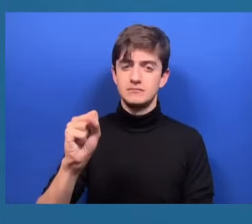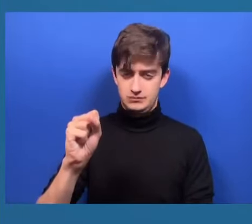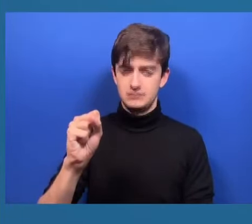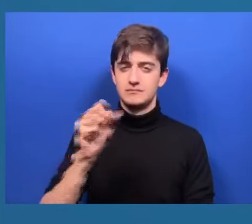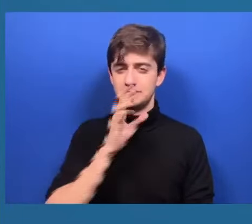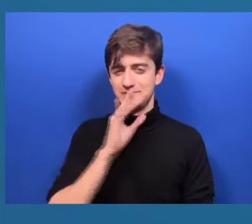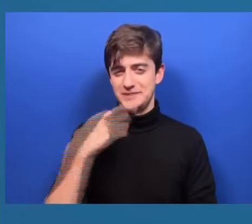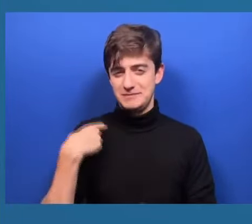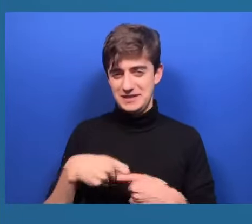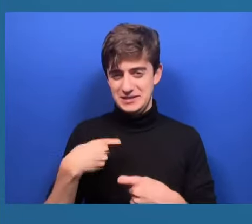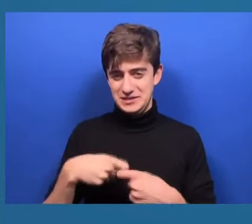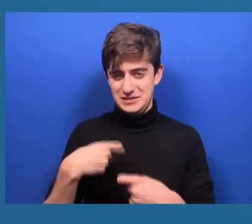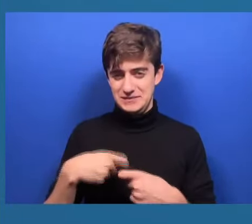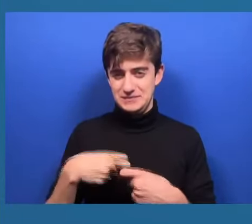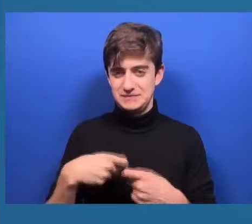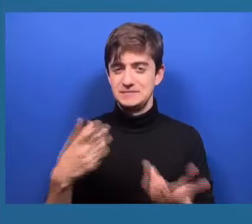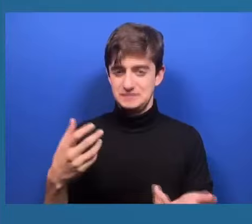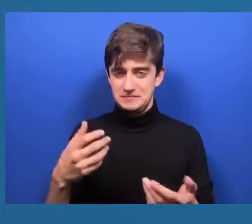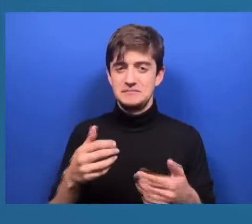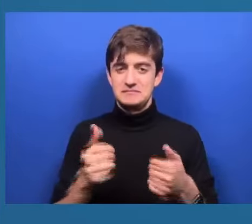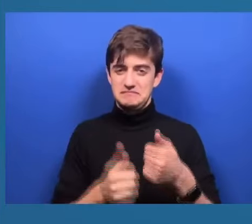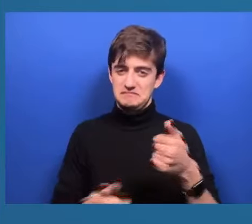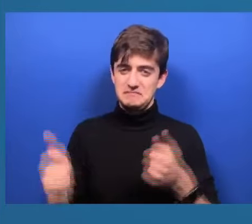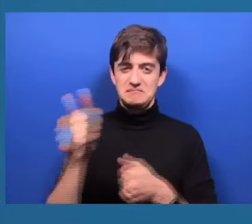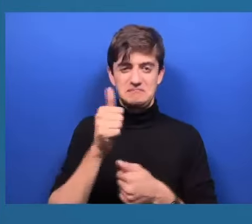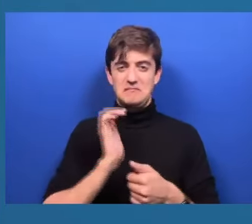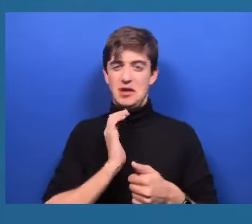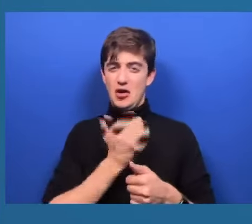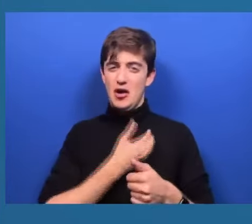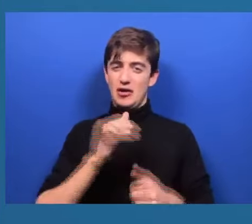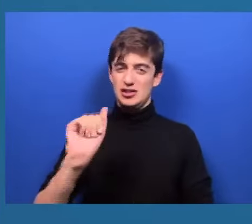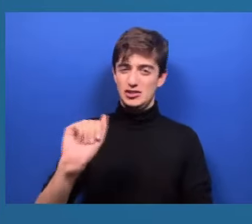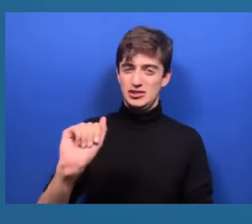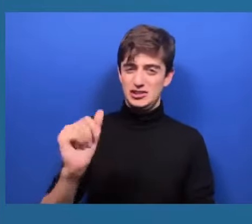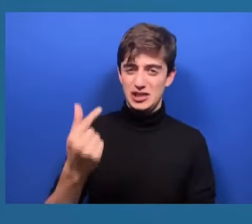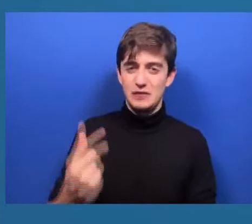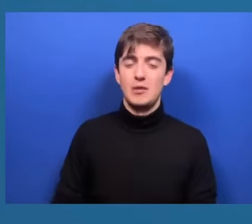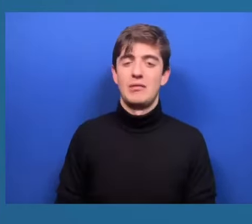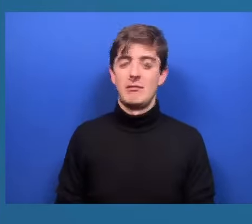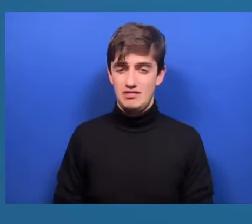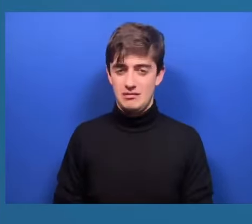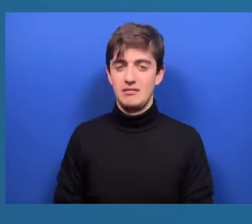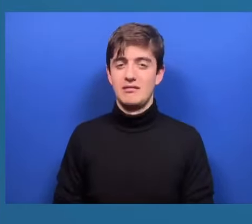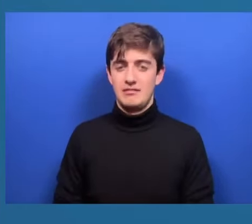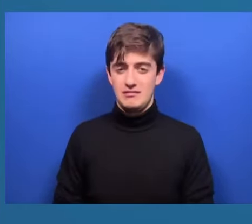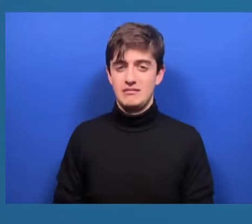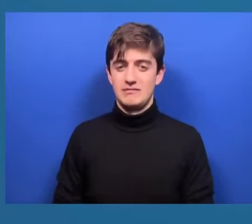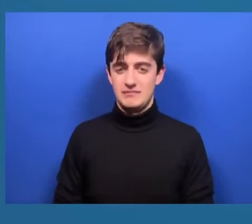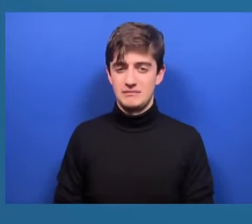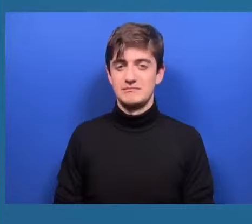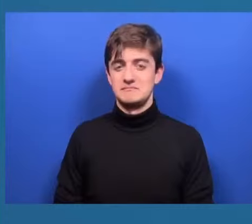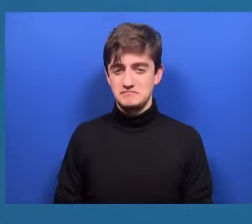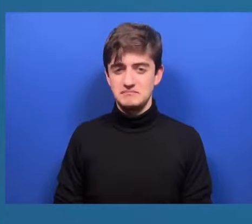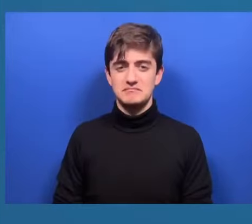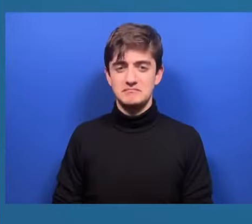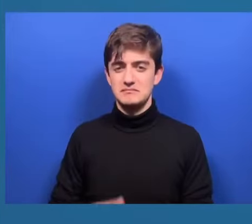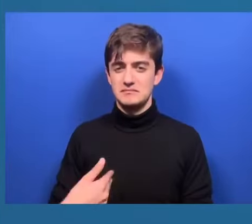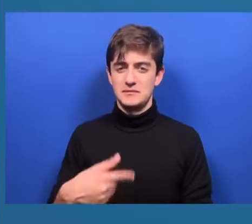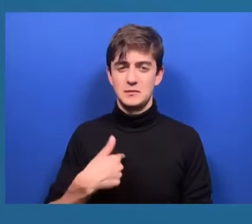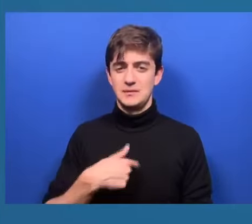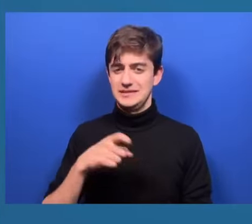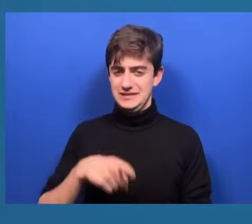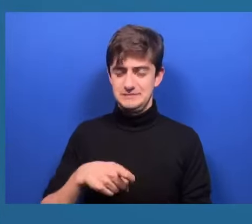La fiscal general nuestra, que tiene toda una vida defendiendo los más necesitados en